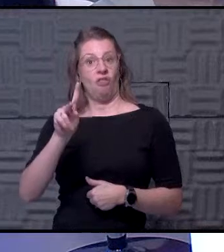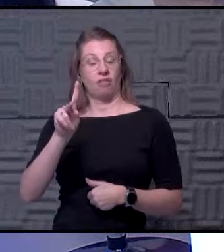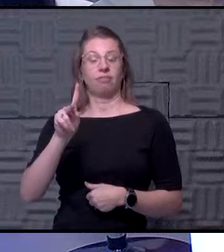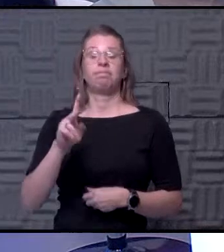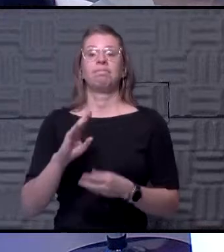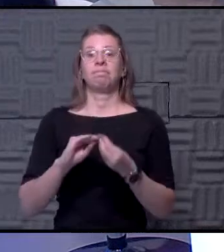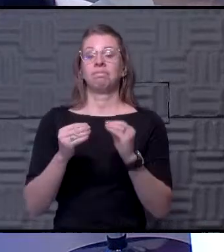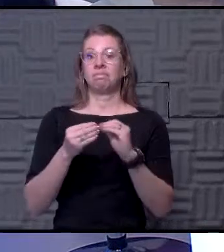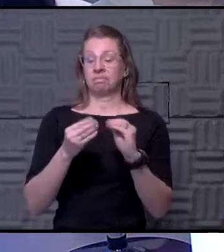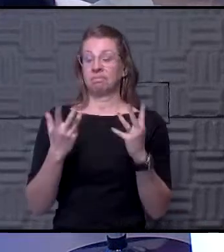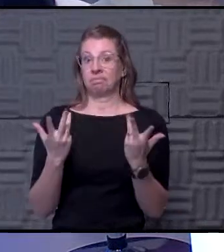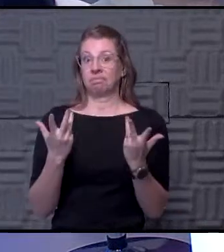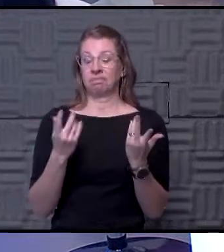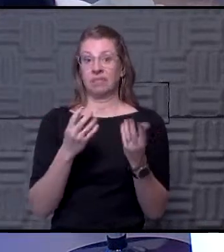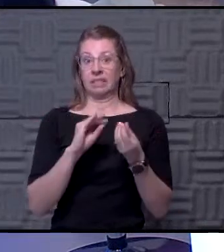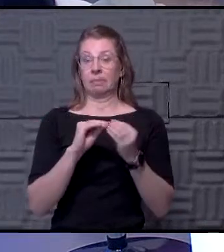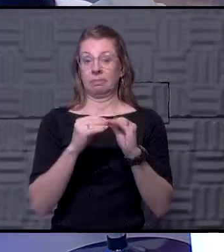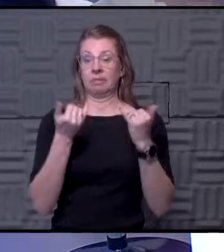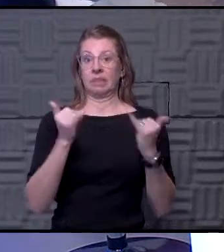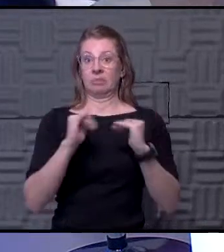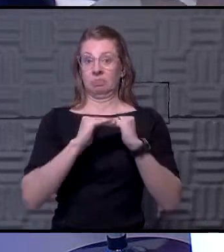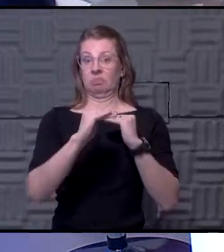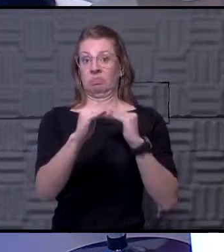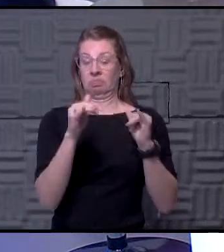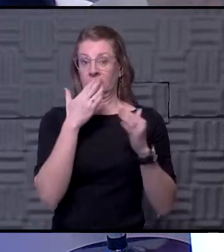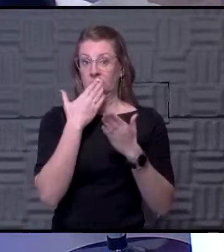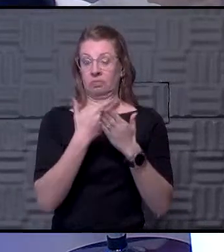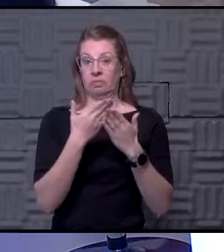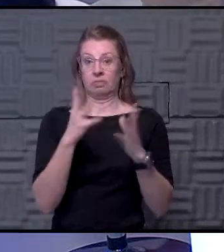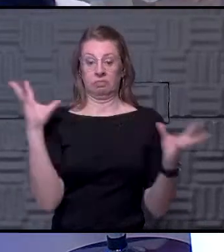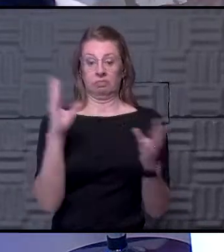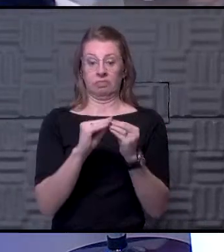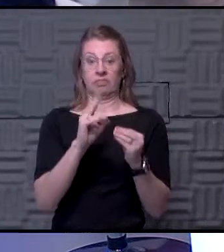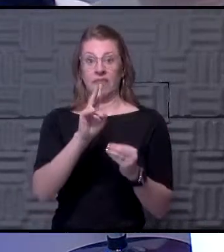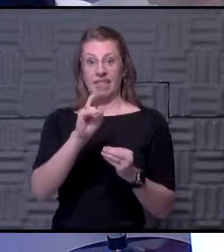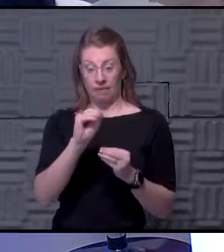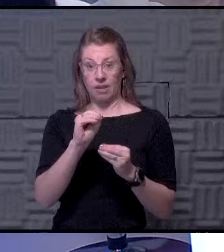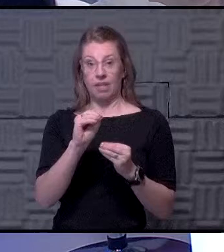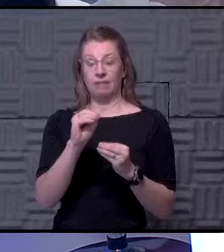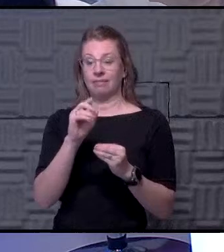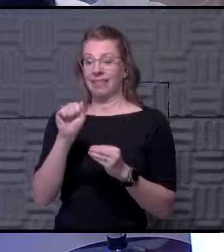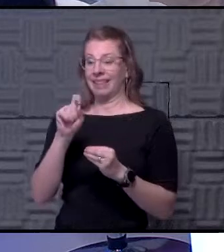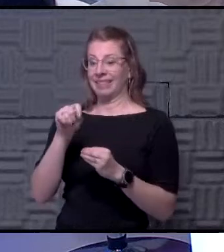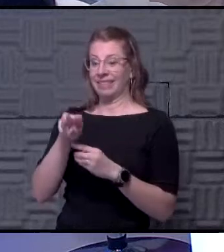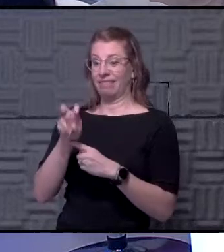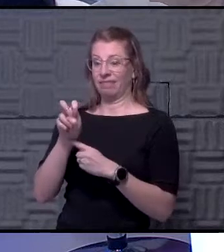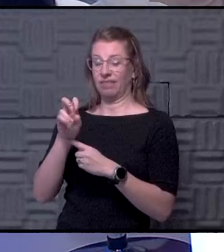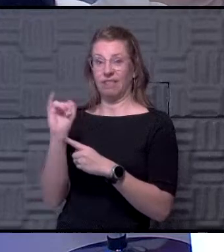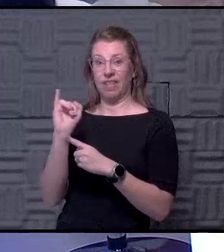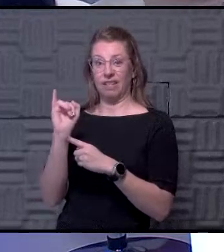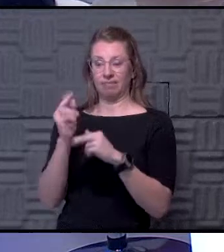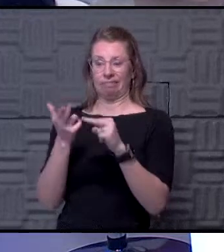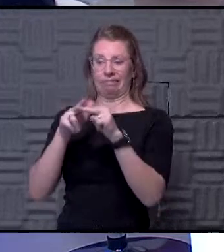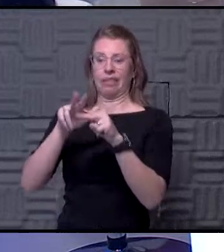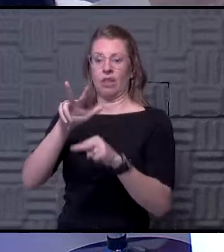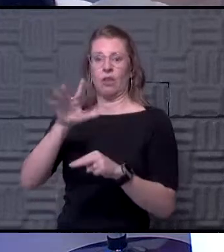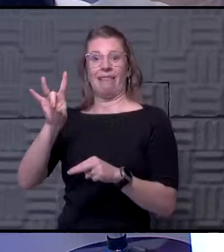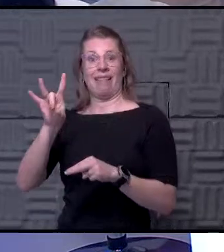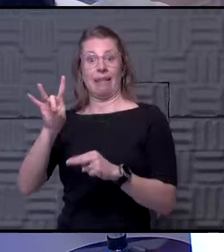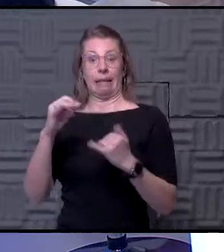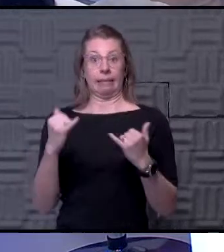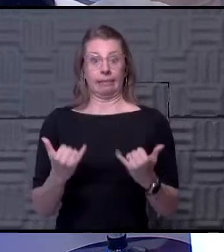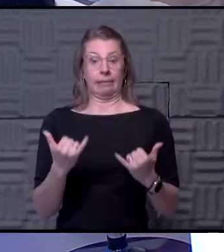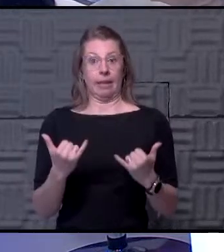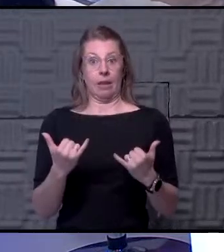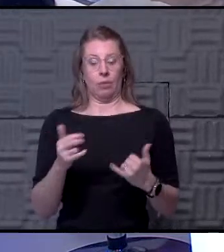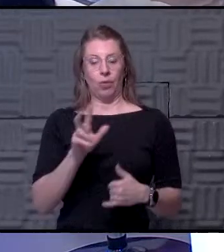Numbers are still good, holding steady at 70 total, but our active infections, I think at one point we're up to 38. Active